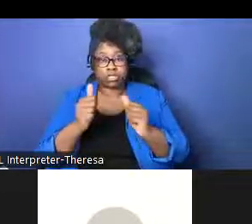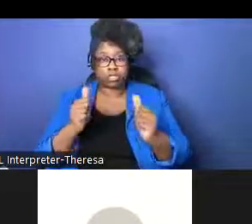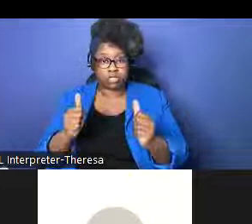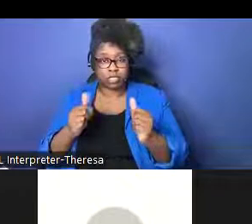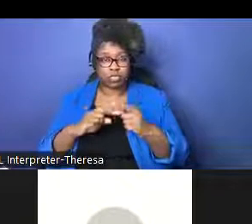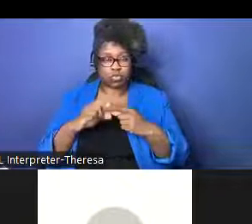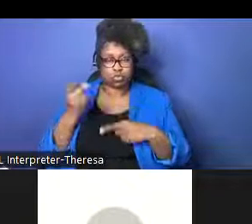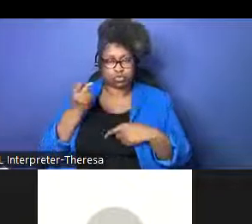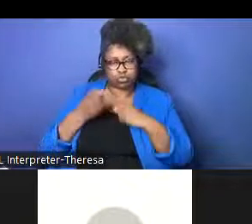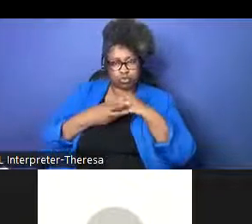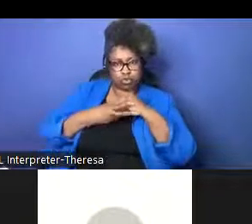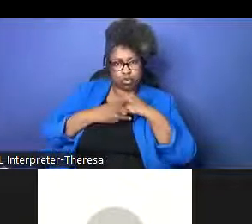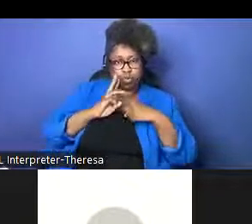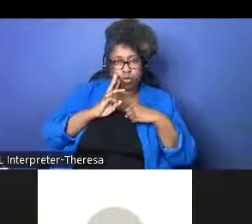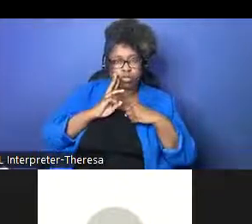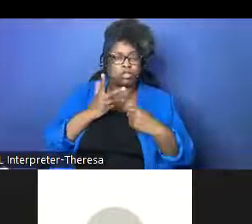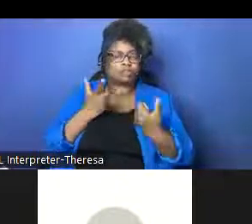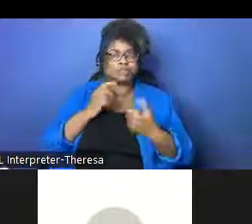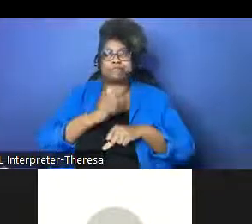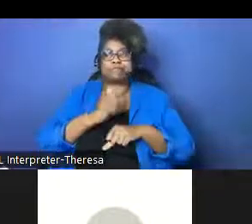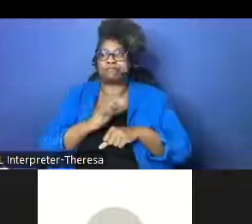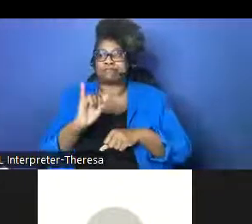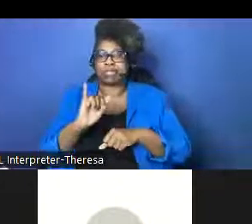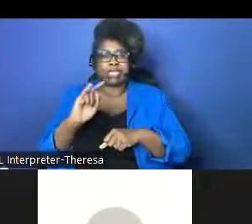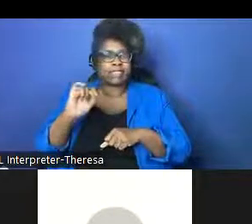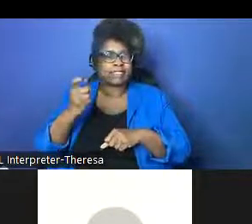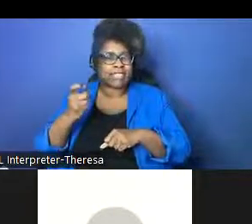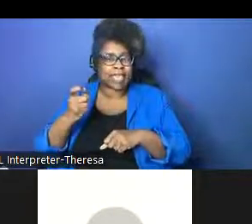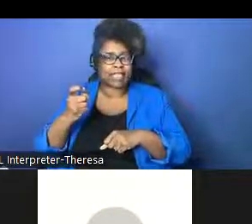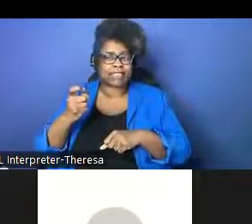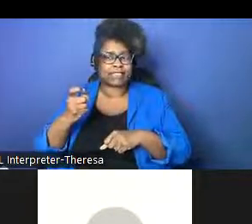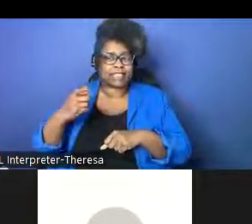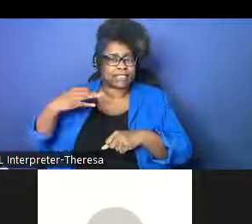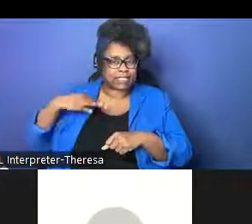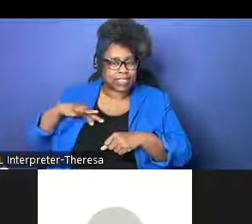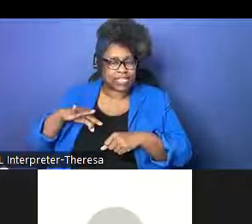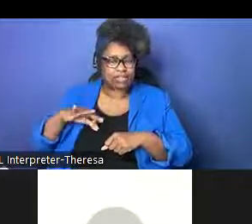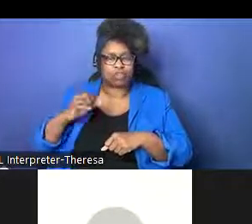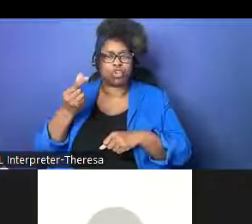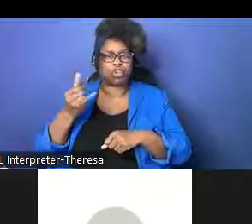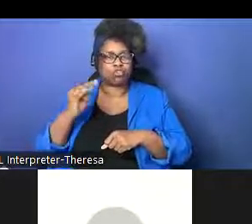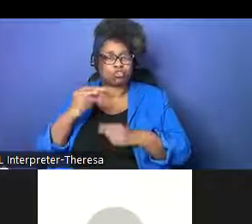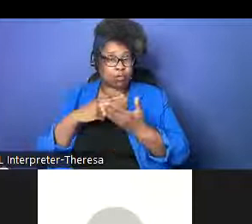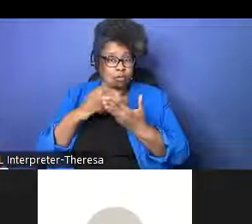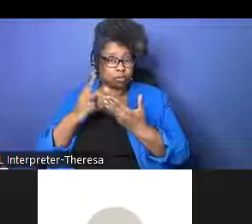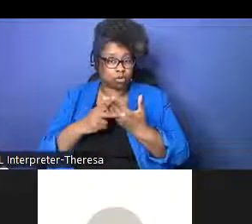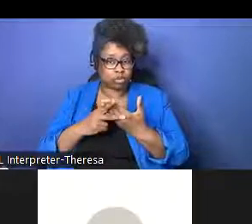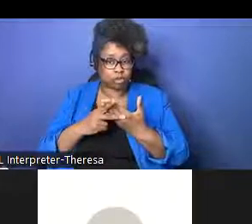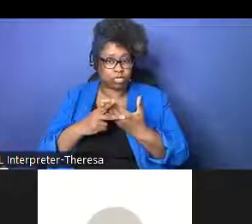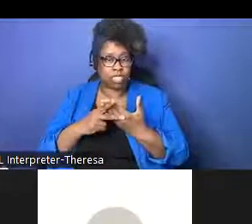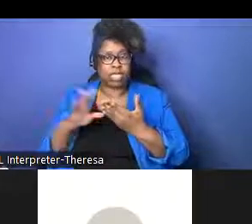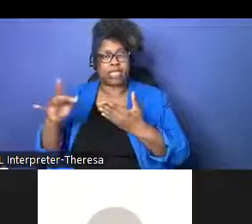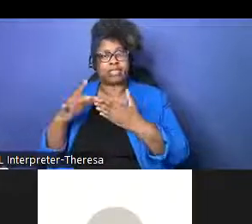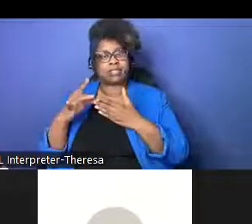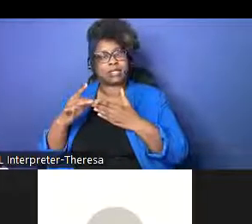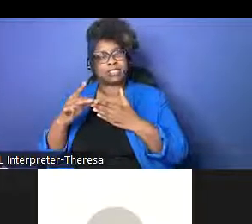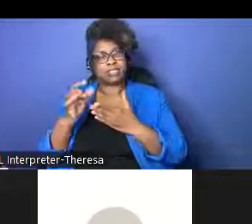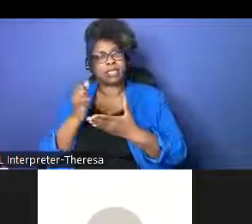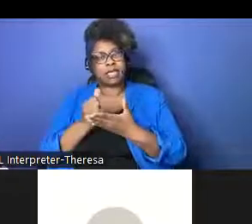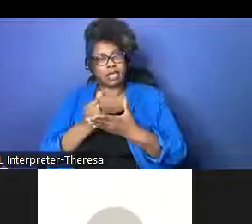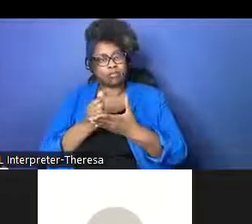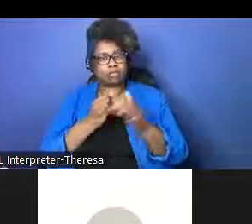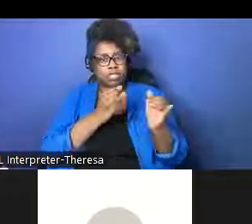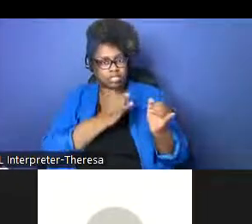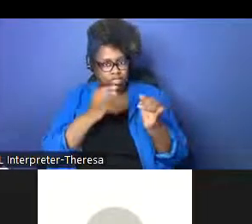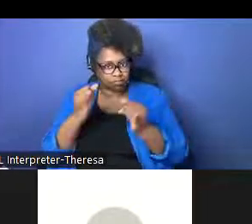on these properties are things like tax incentives or grant programs and guidance to help individual